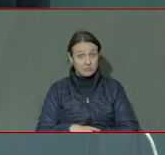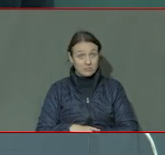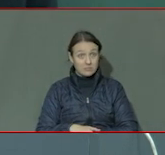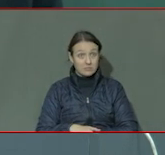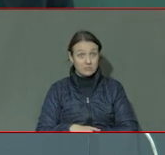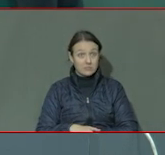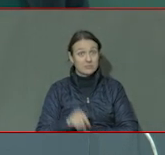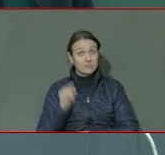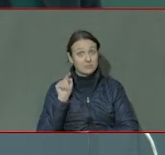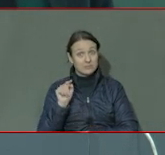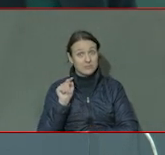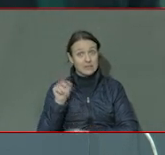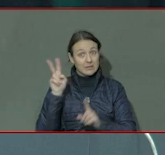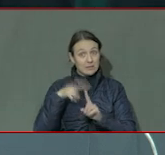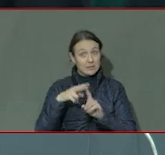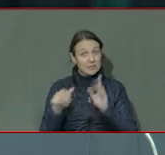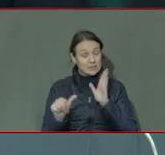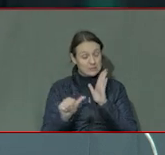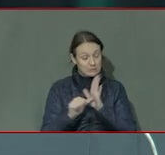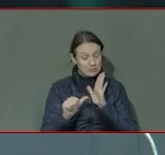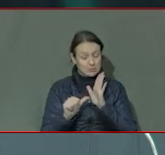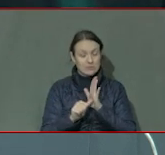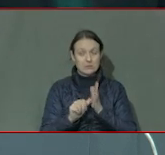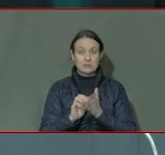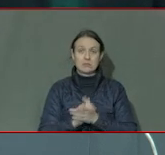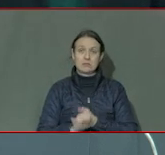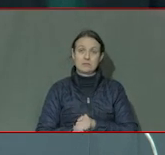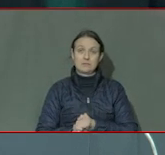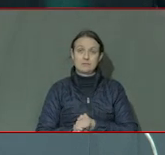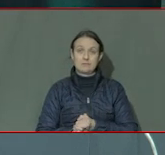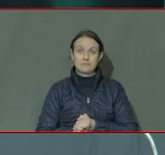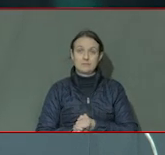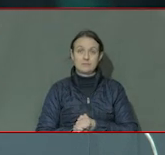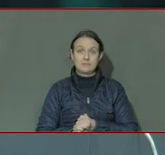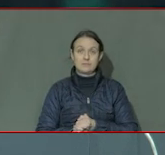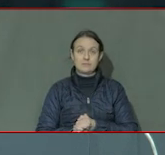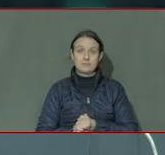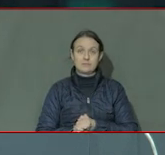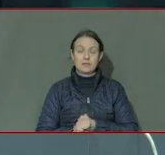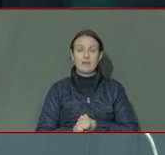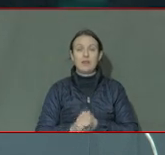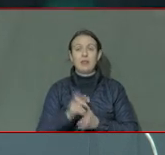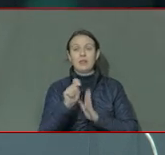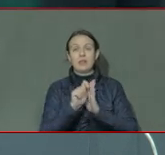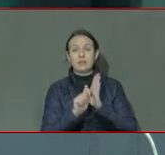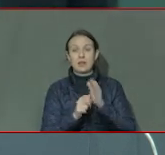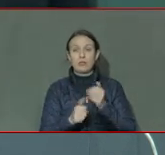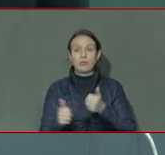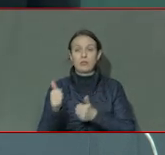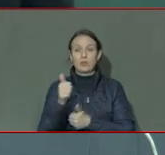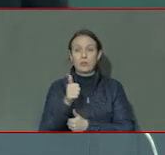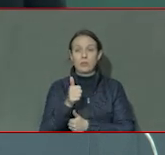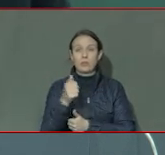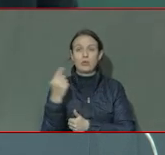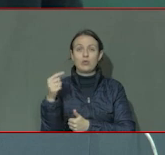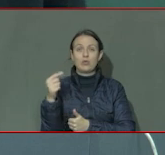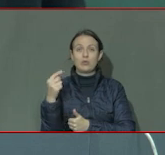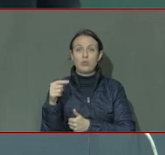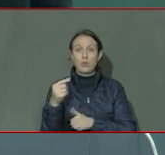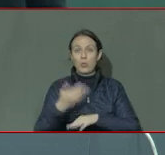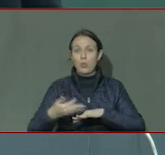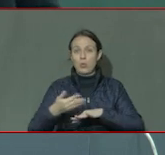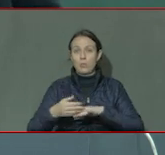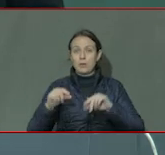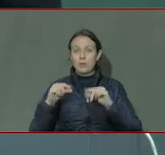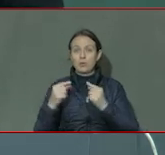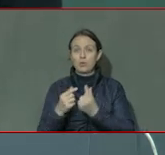That application is very important. The type of dominance for blood group